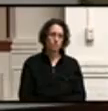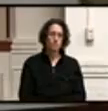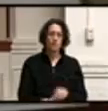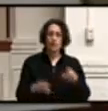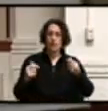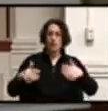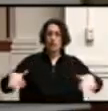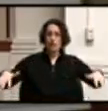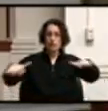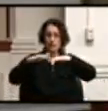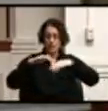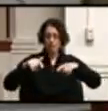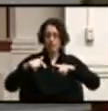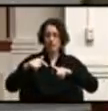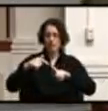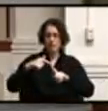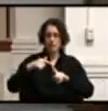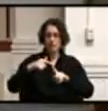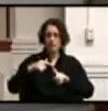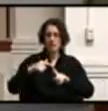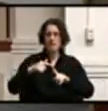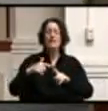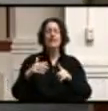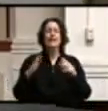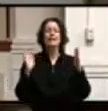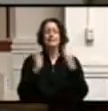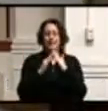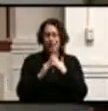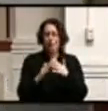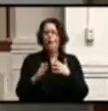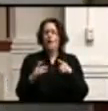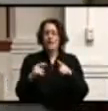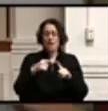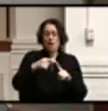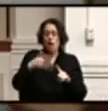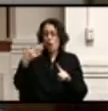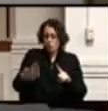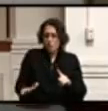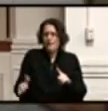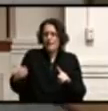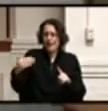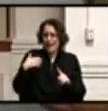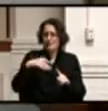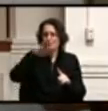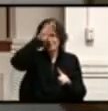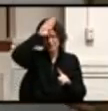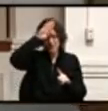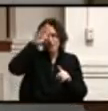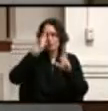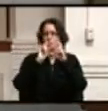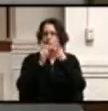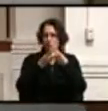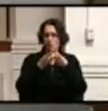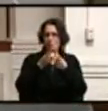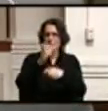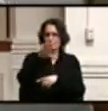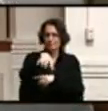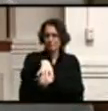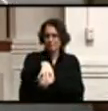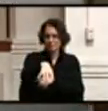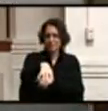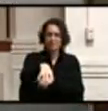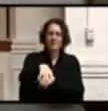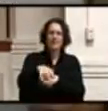the town lease, if you will, to the fire department. This is the existing station here, so essentially to the northeast of